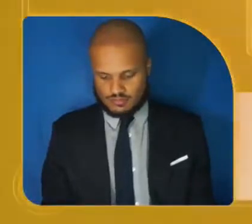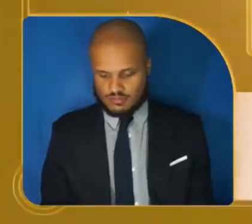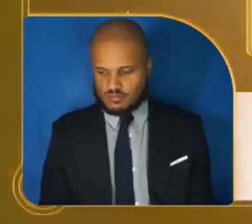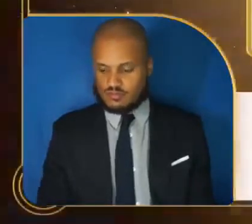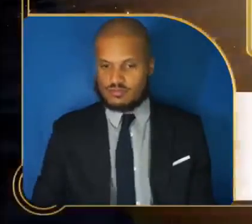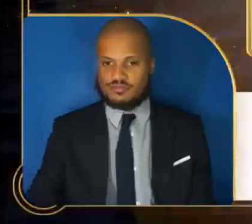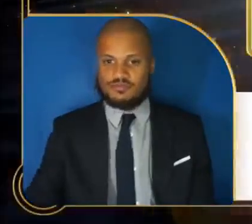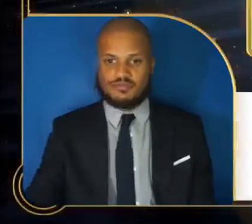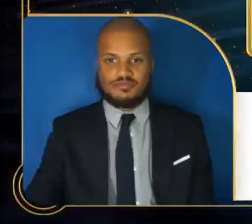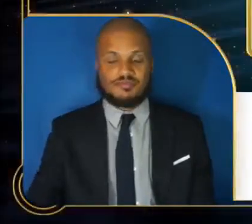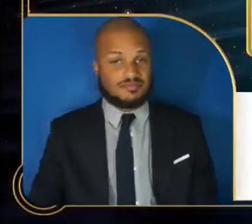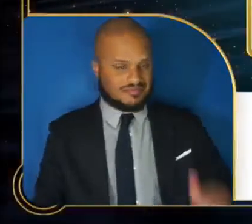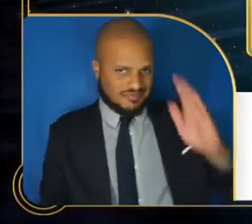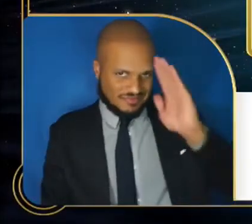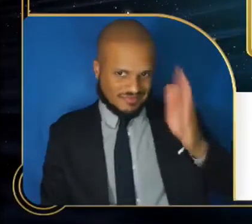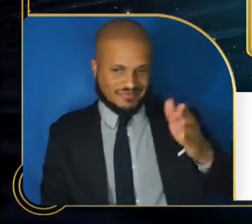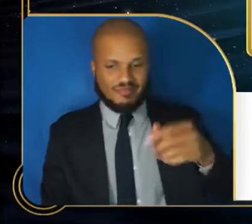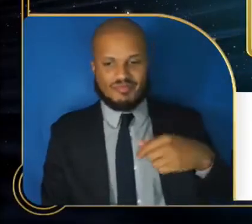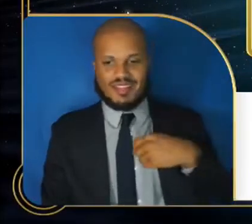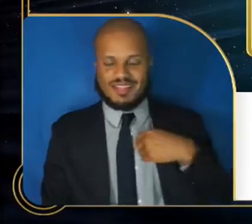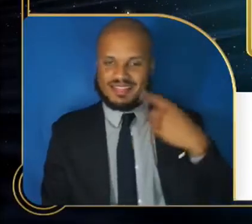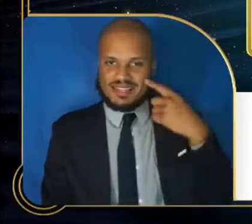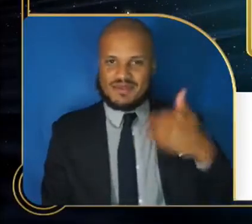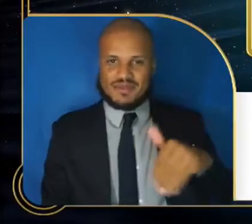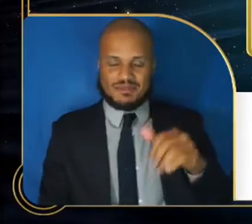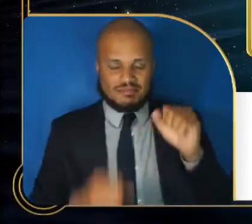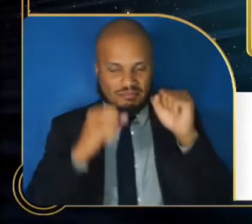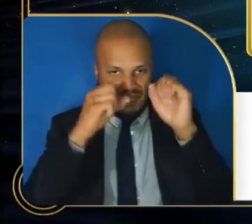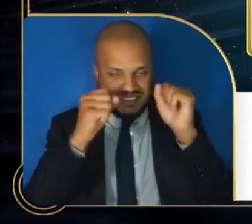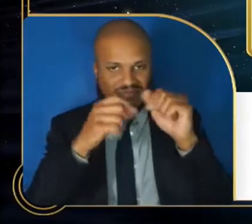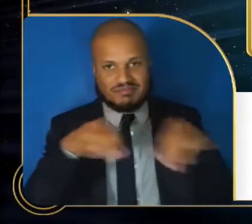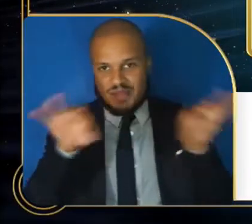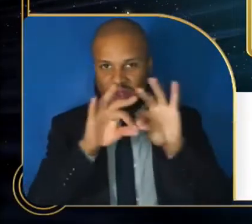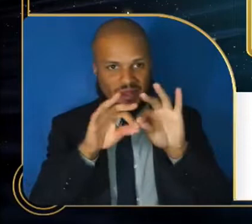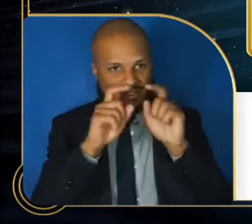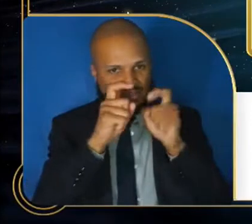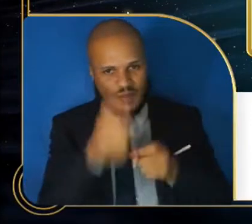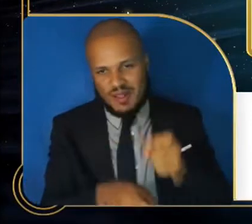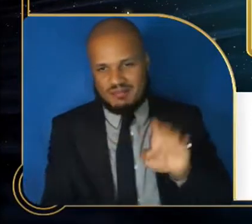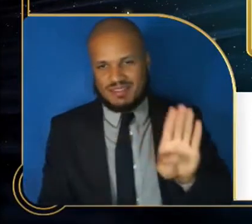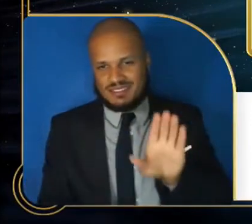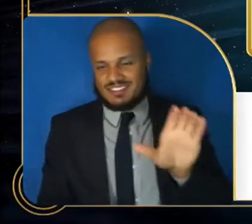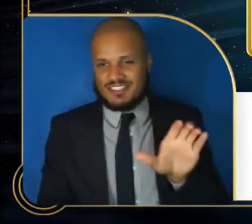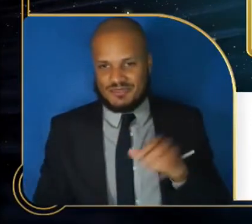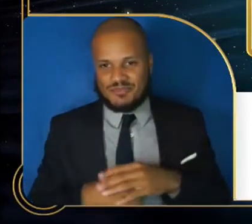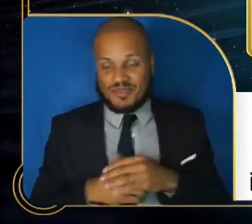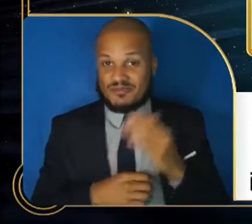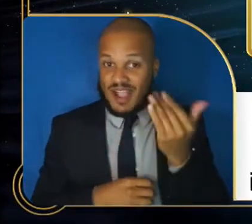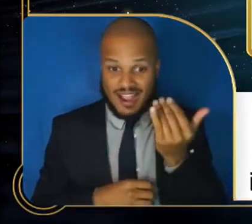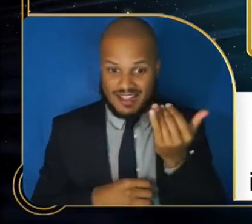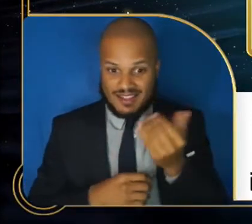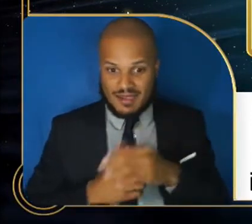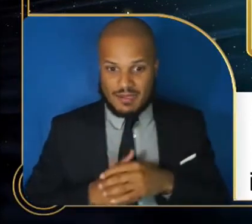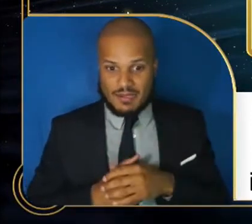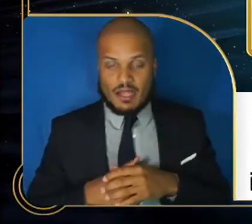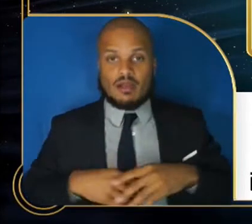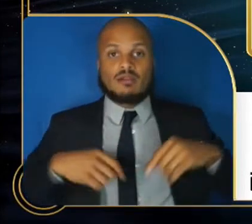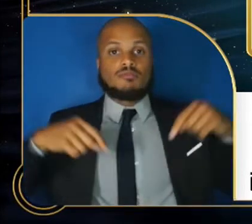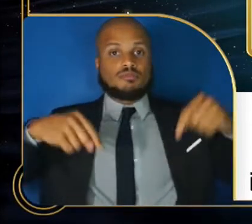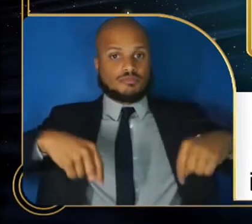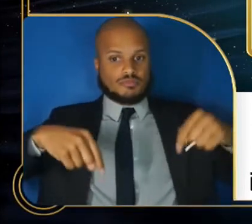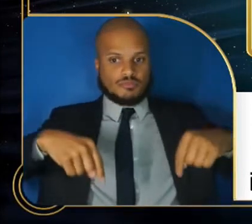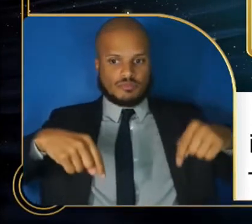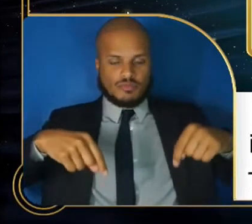Hey, I think it's amazingly important to donate to the Bazelon Center. Why? They are